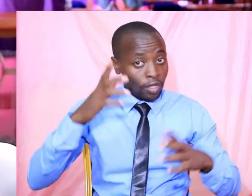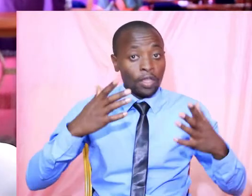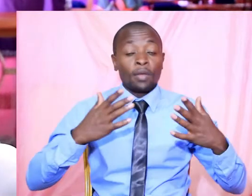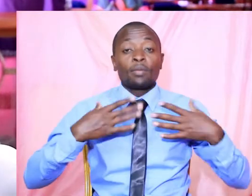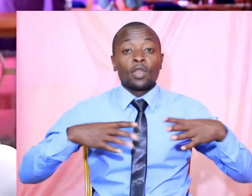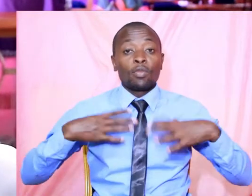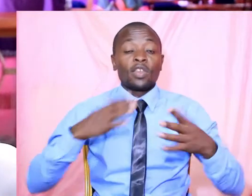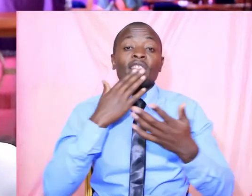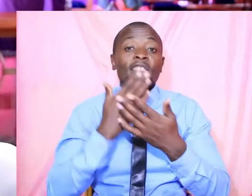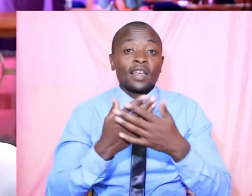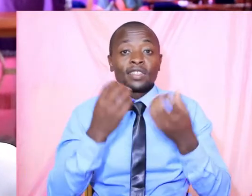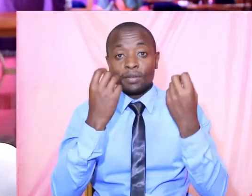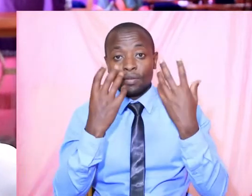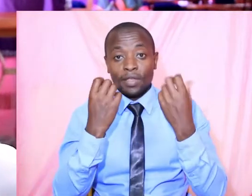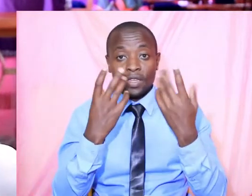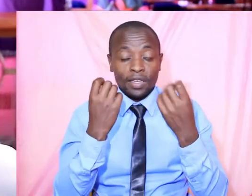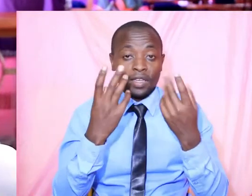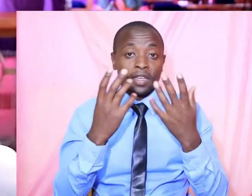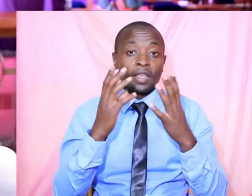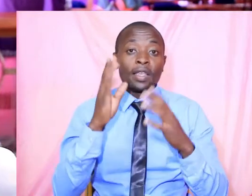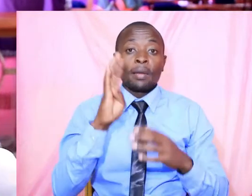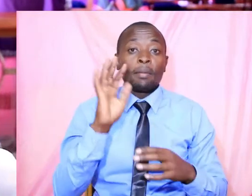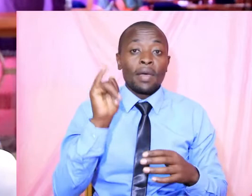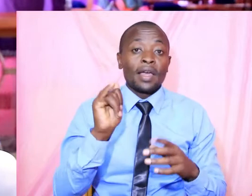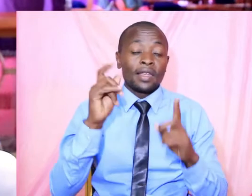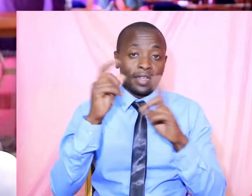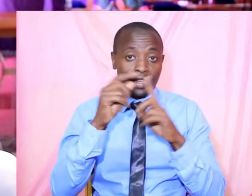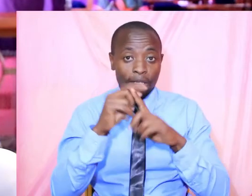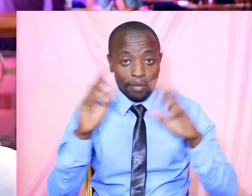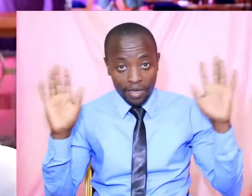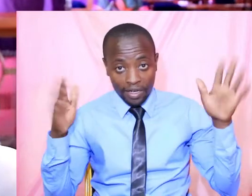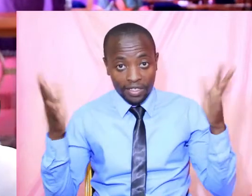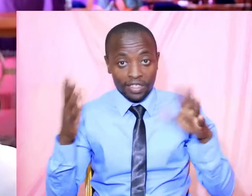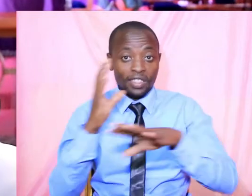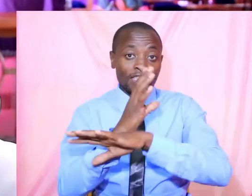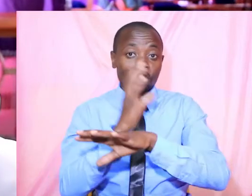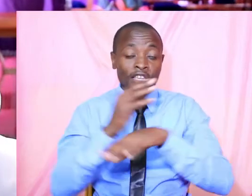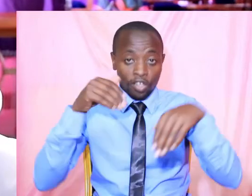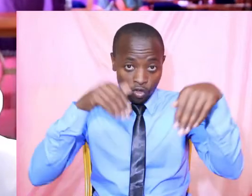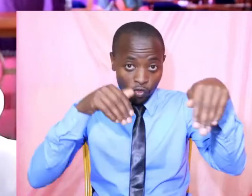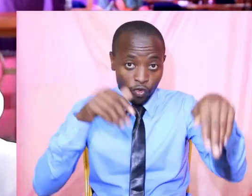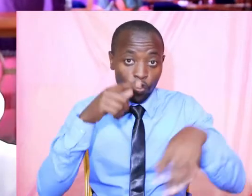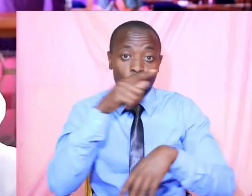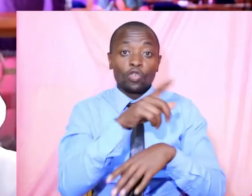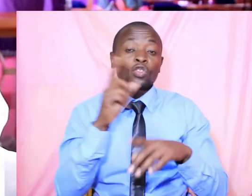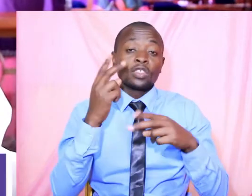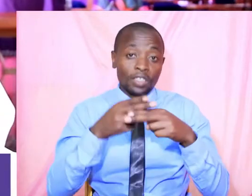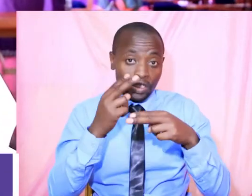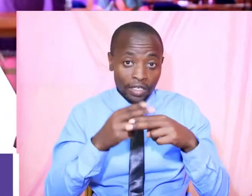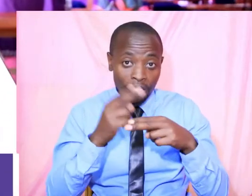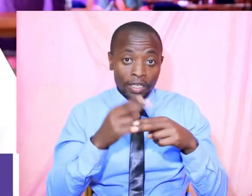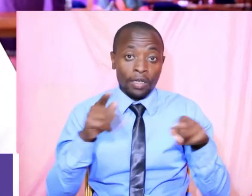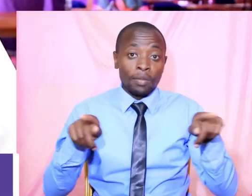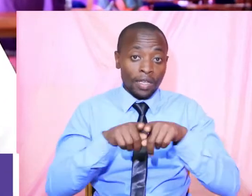thanks many of them by name, and encourages the church to follow those he names as models of the